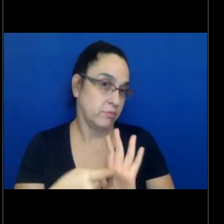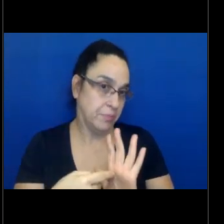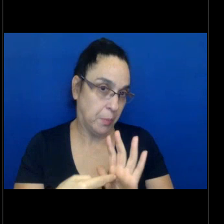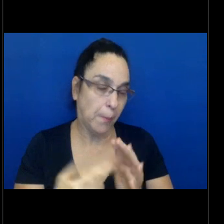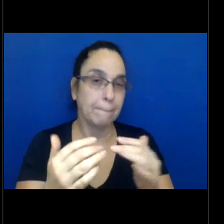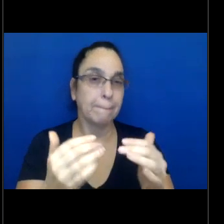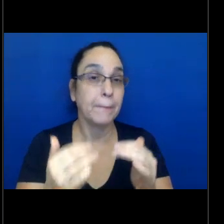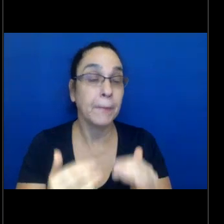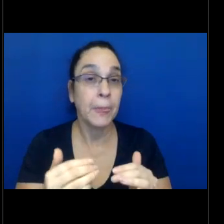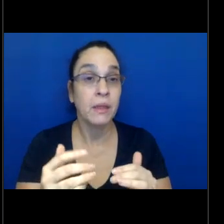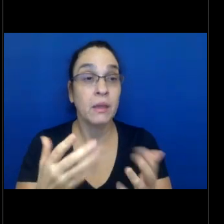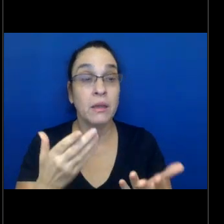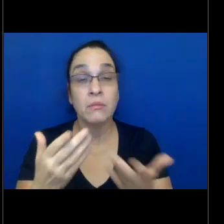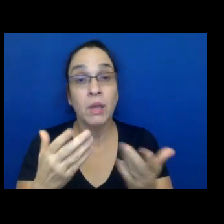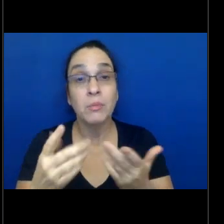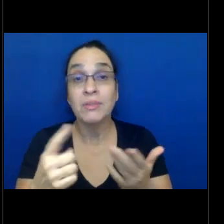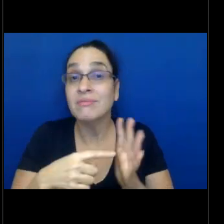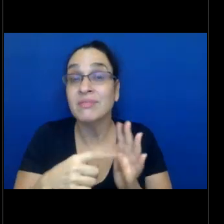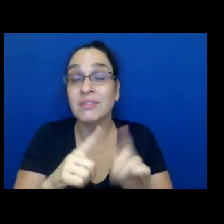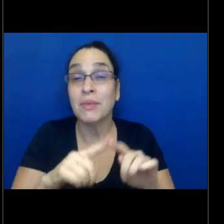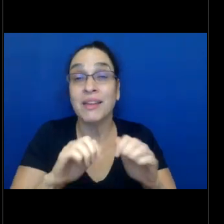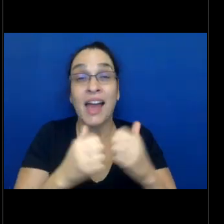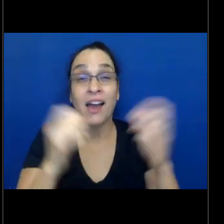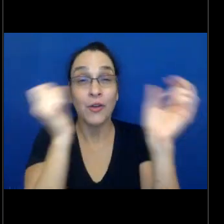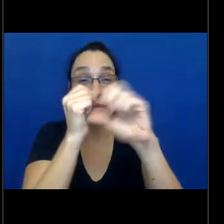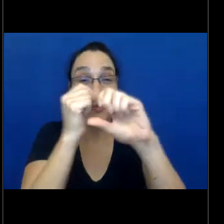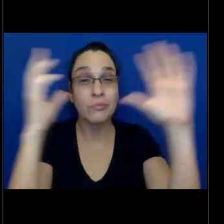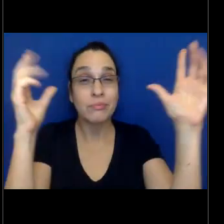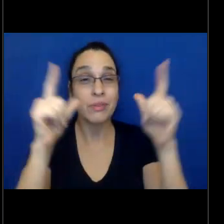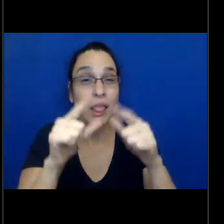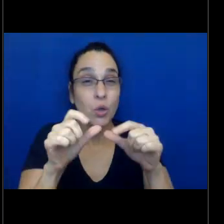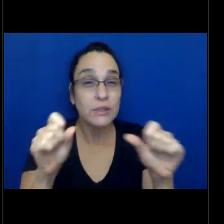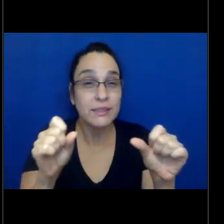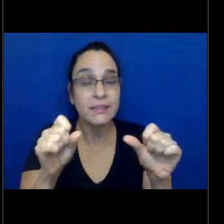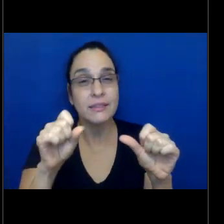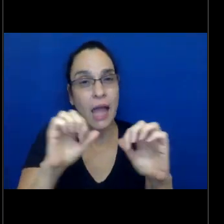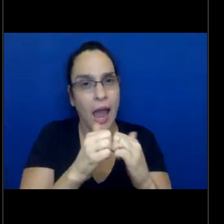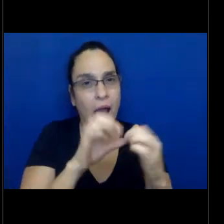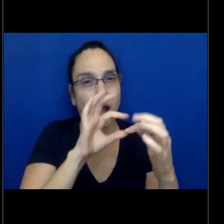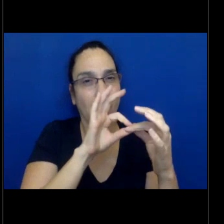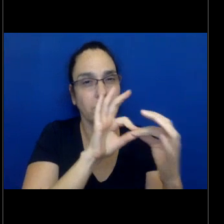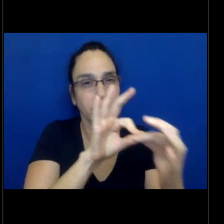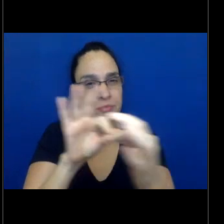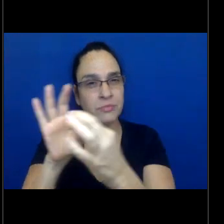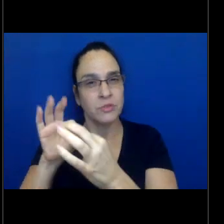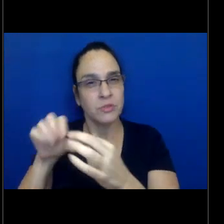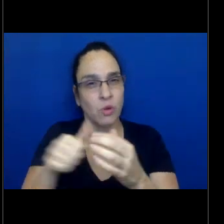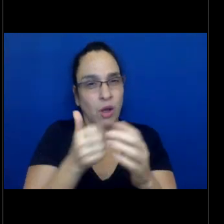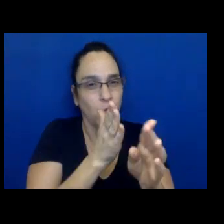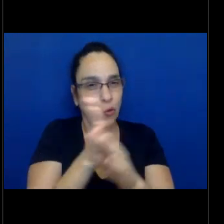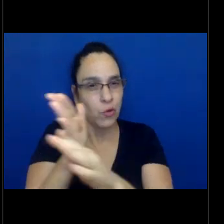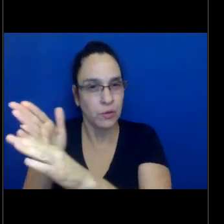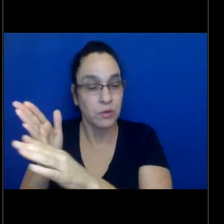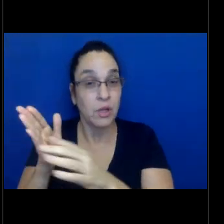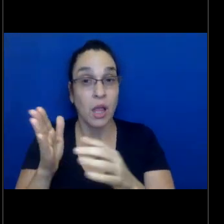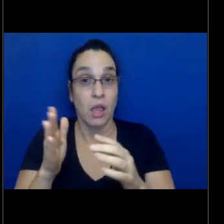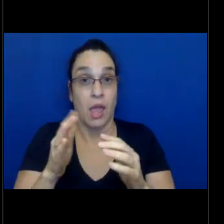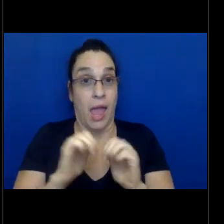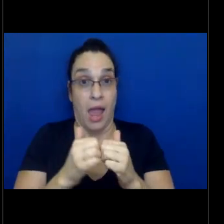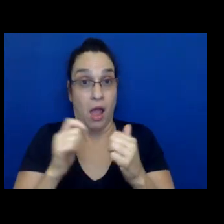how you see the role of linguistics in connecting to other disciplines, right? So to do this, I think to do this effectively, you